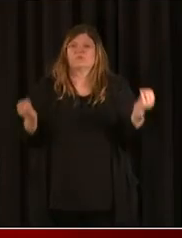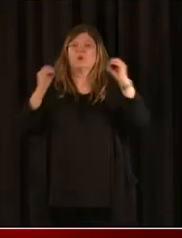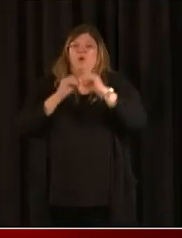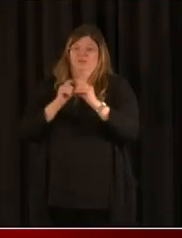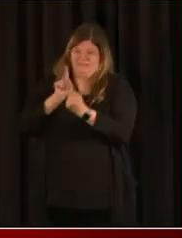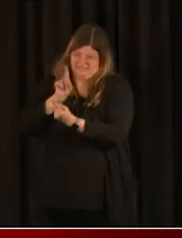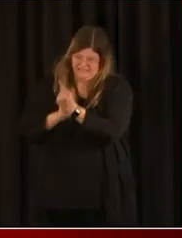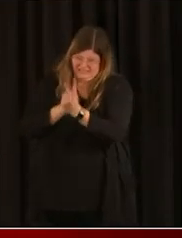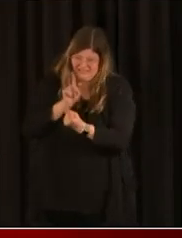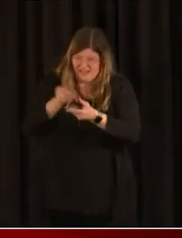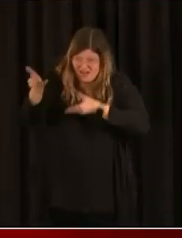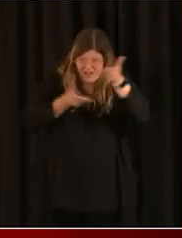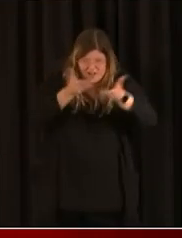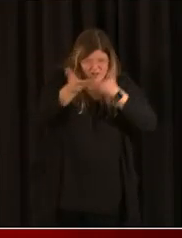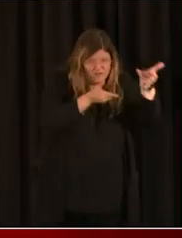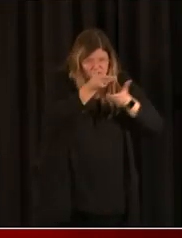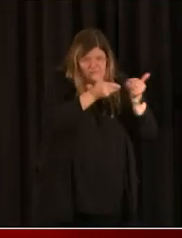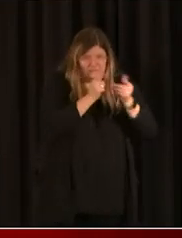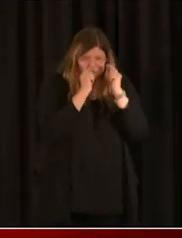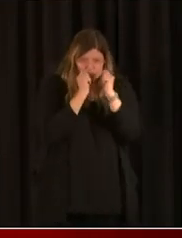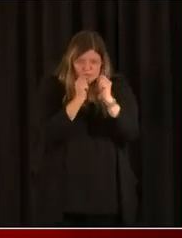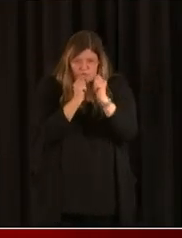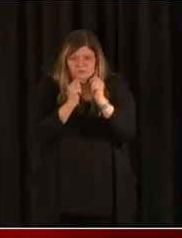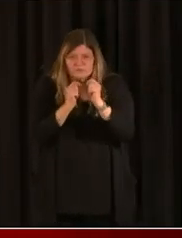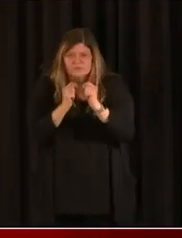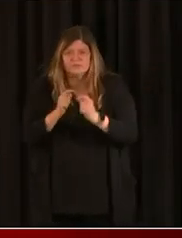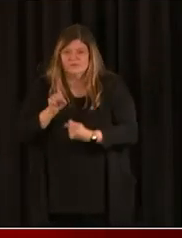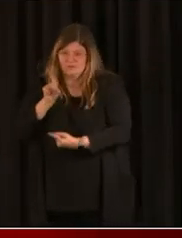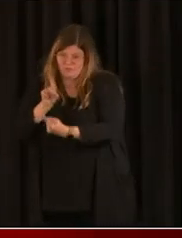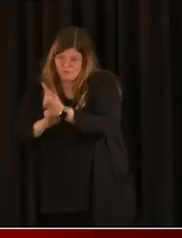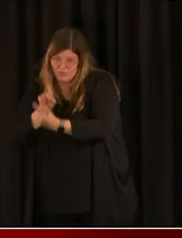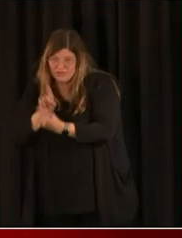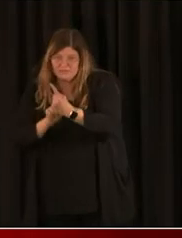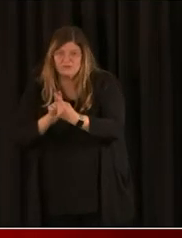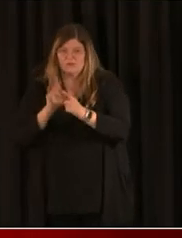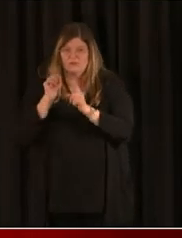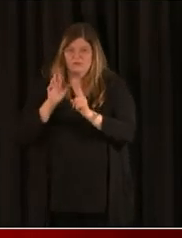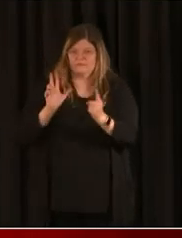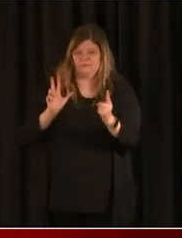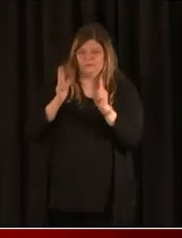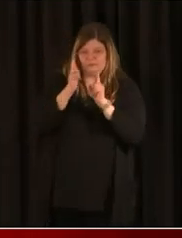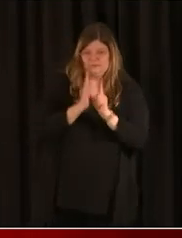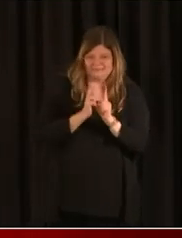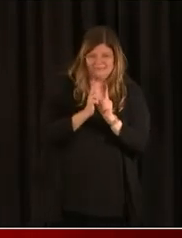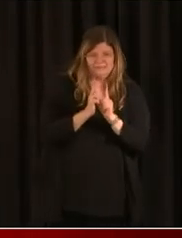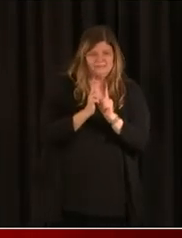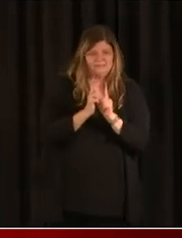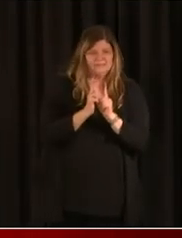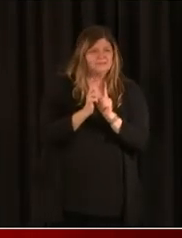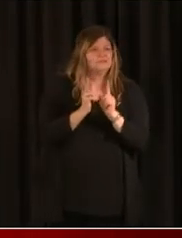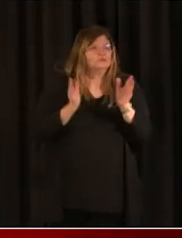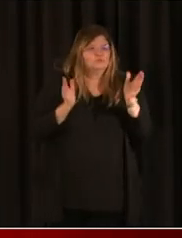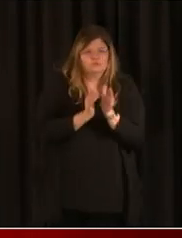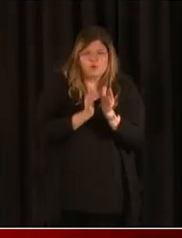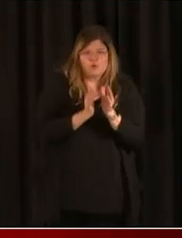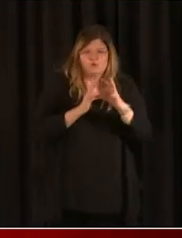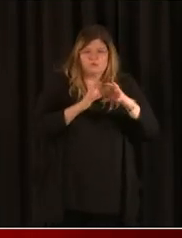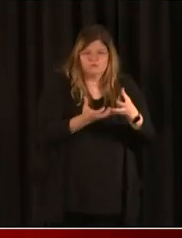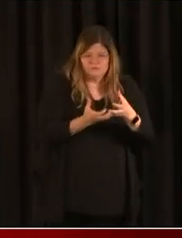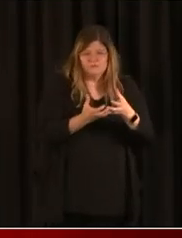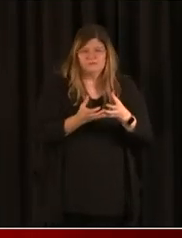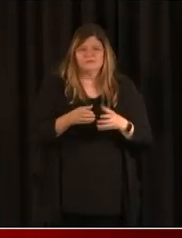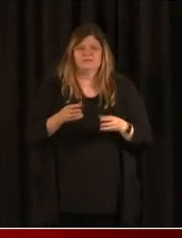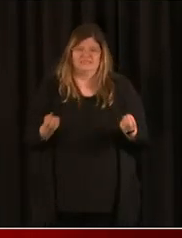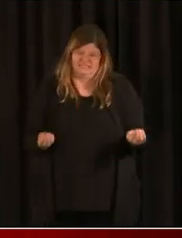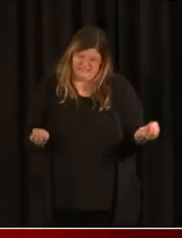a 1-to-1 or 3-to-1 adult ratio to student to give additional learning time to those students who may